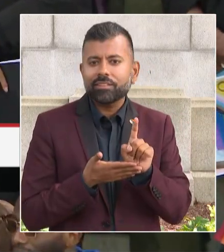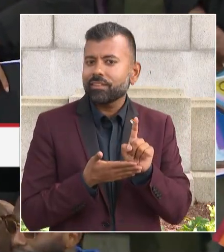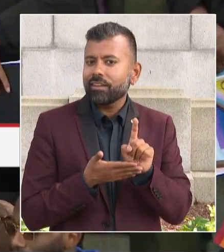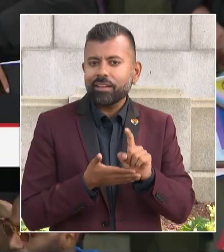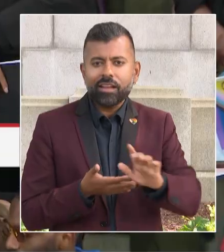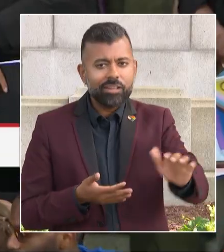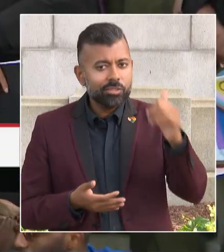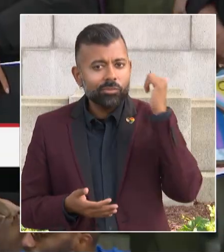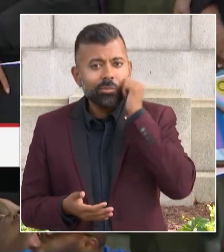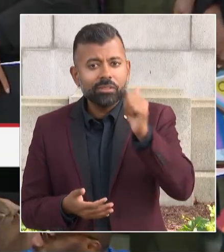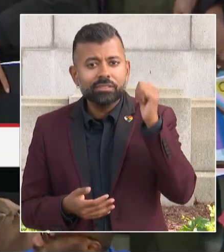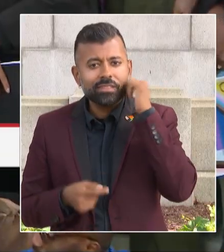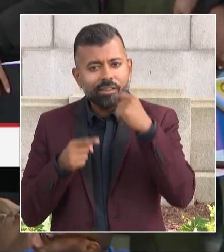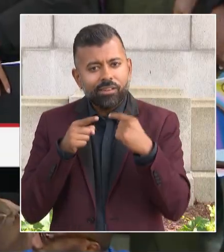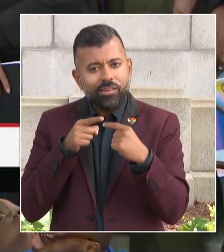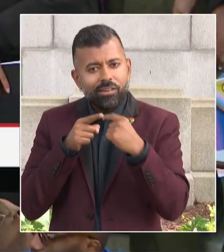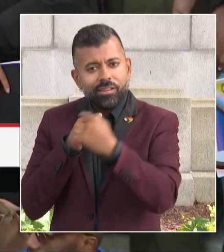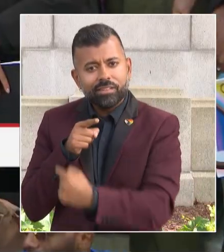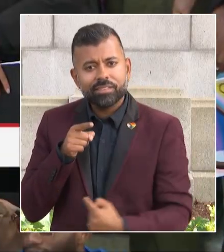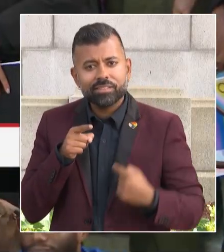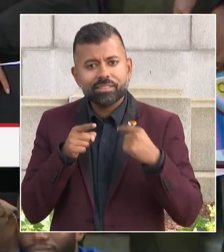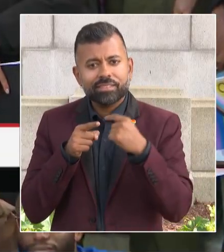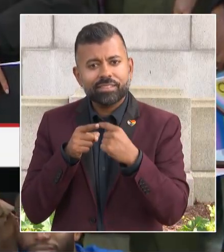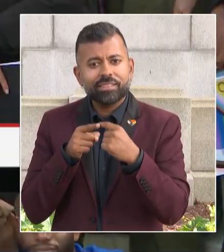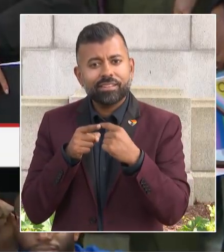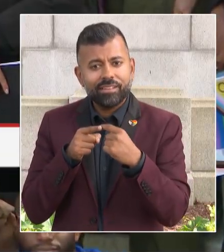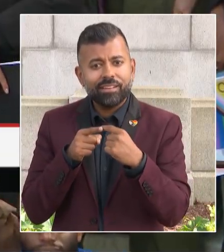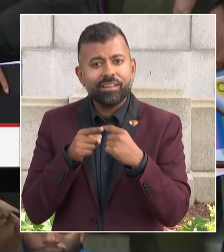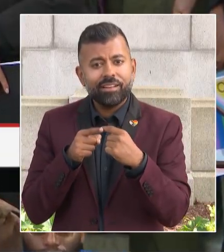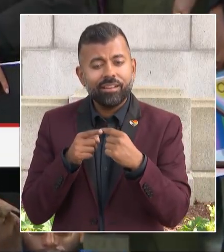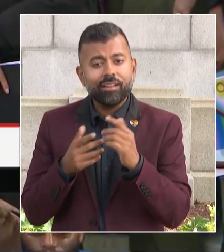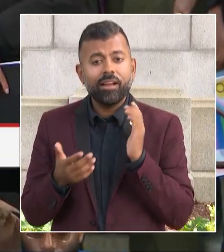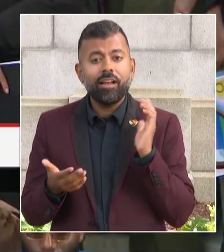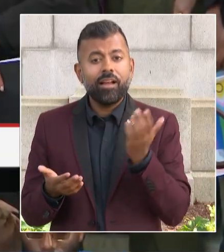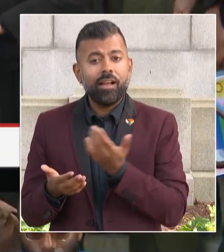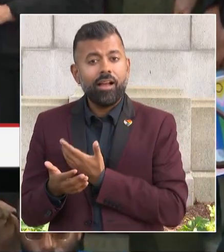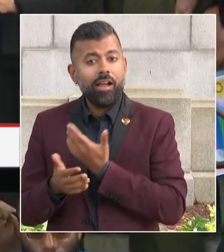it is a movement where our joy is at the very center of it.